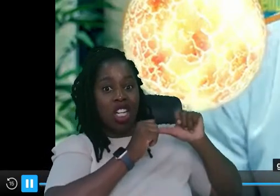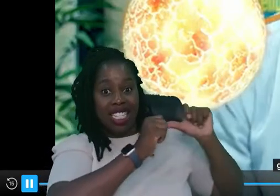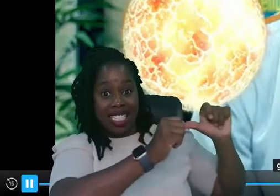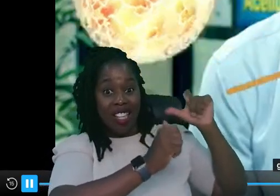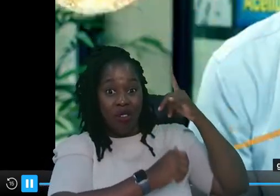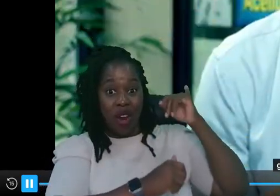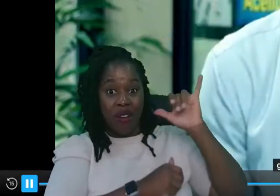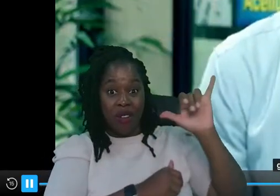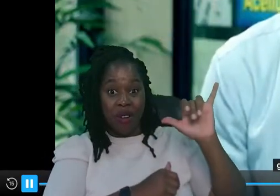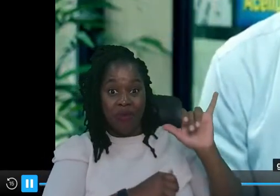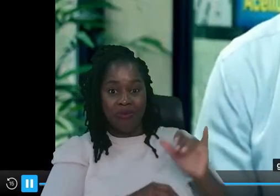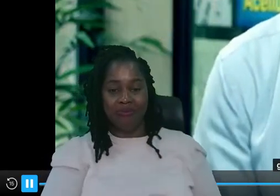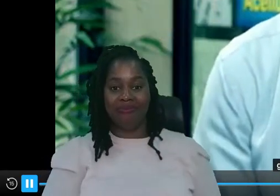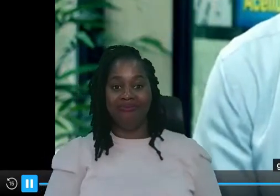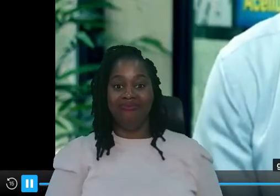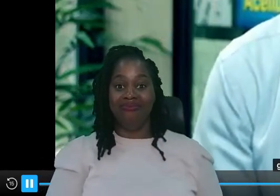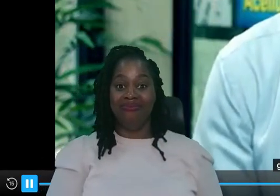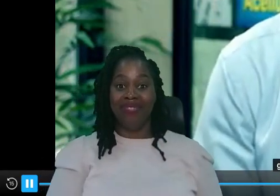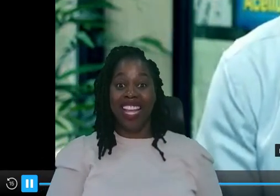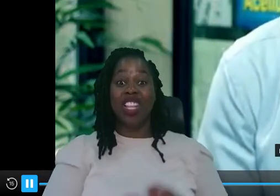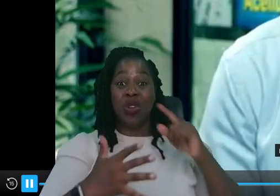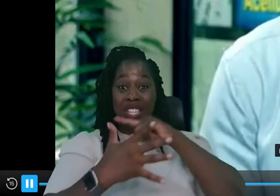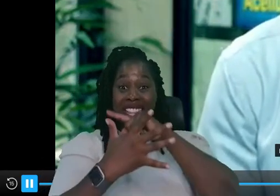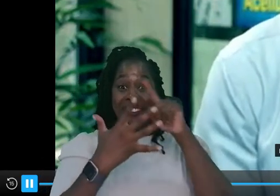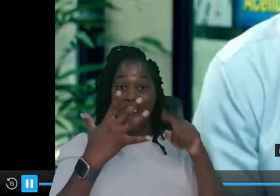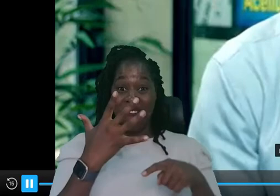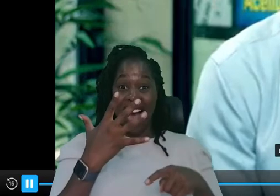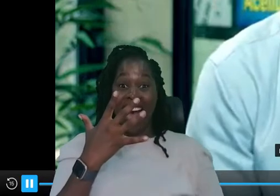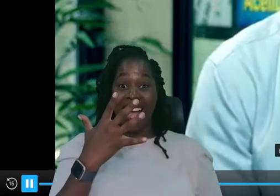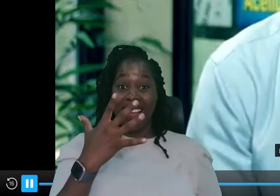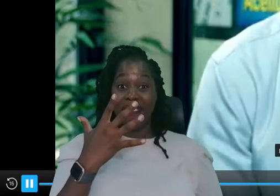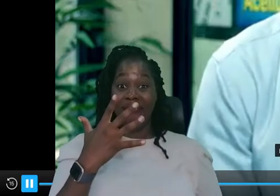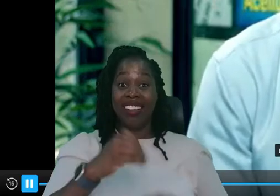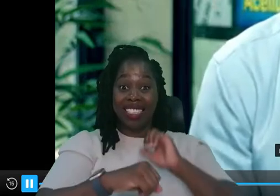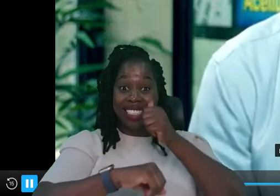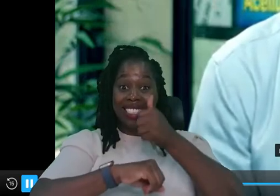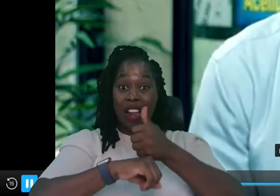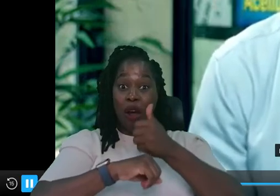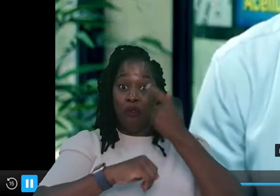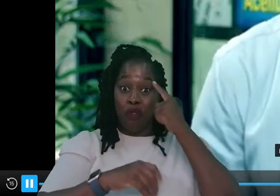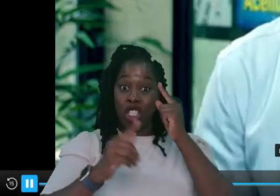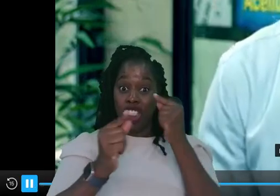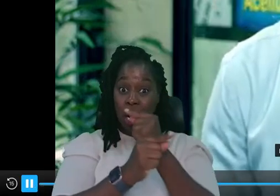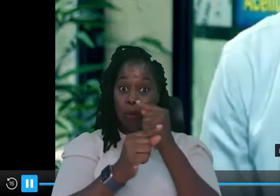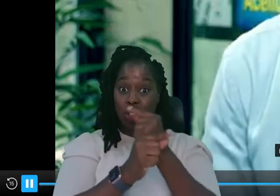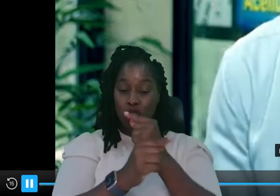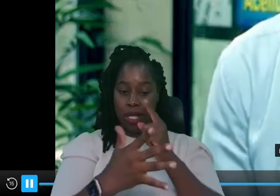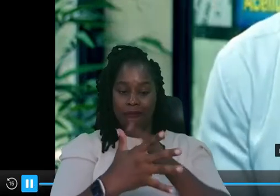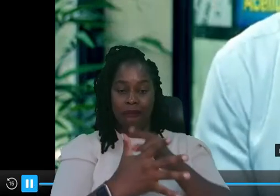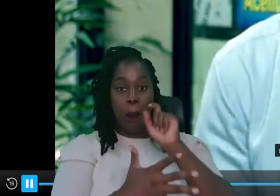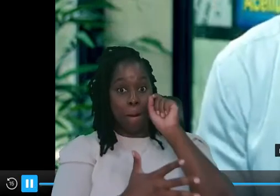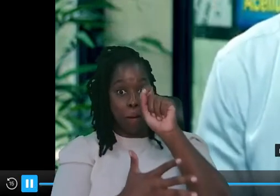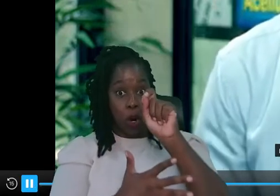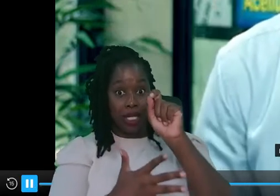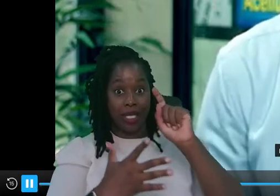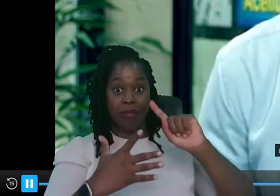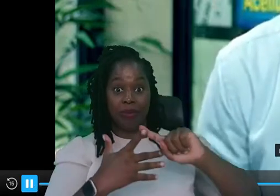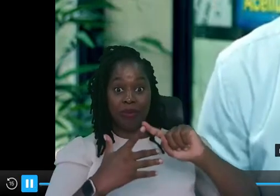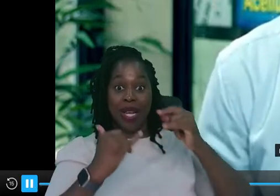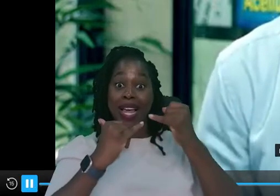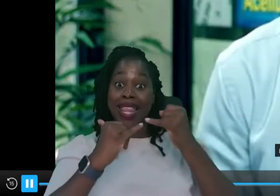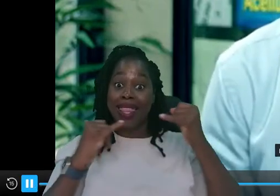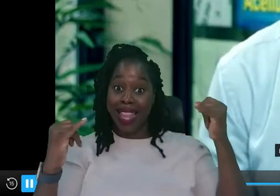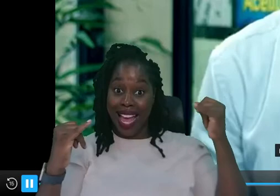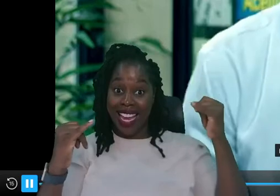on forever those are the fav five main constructions in geometry a point a